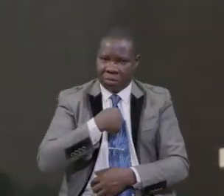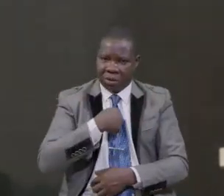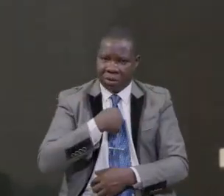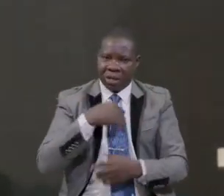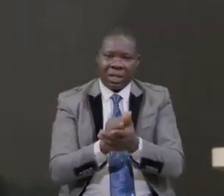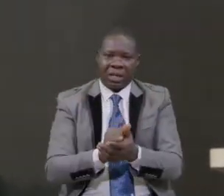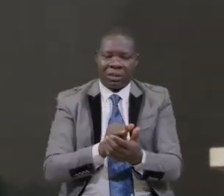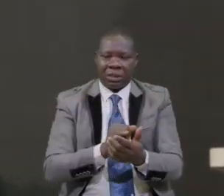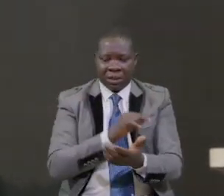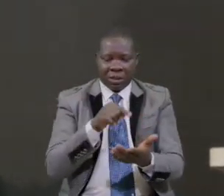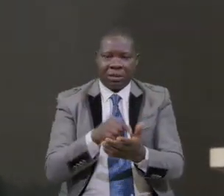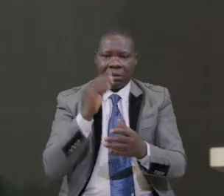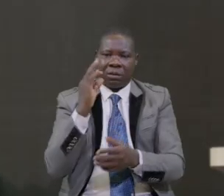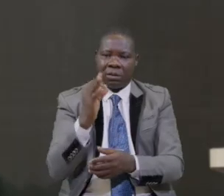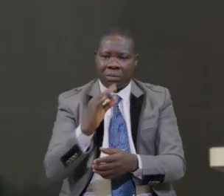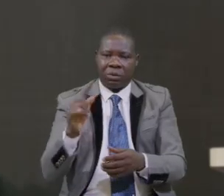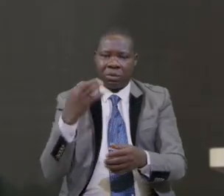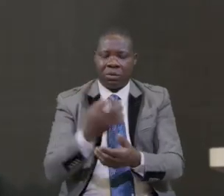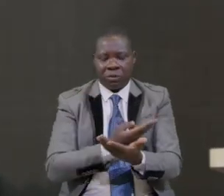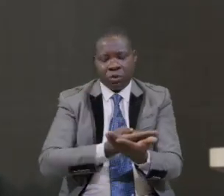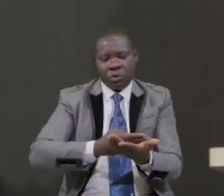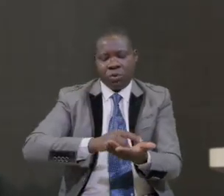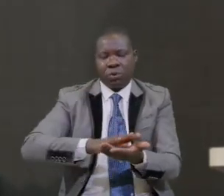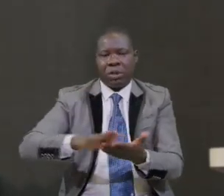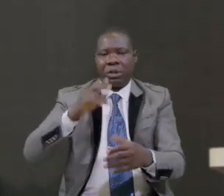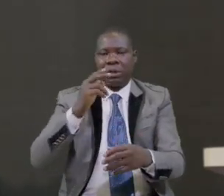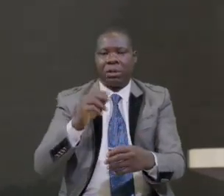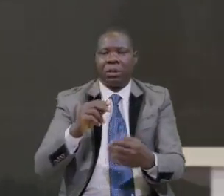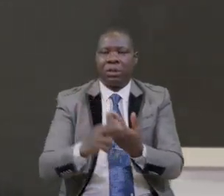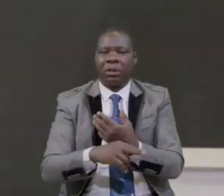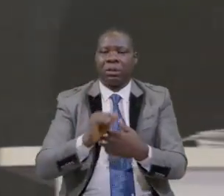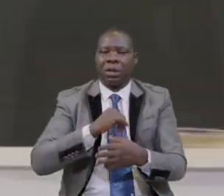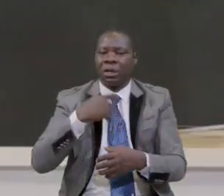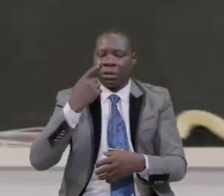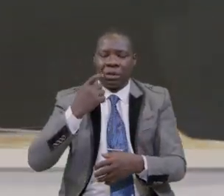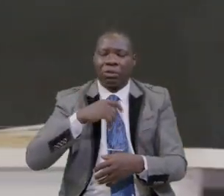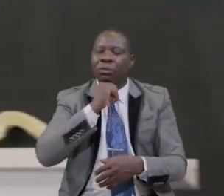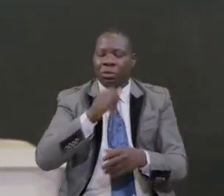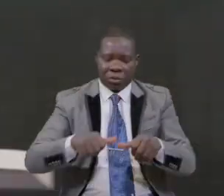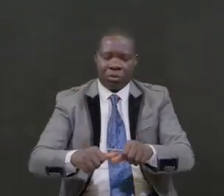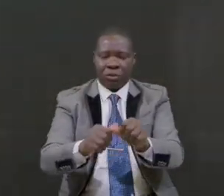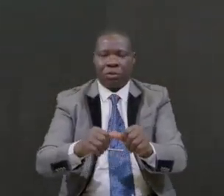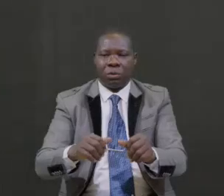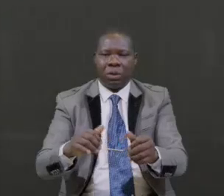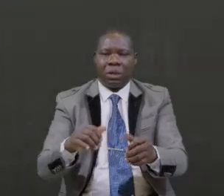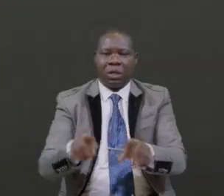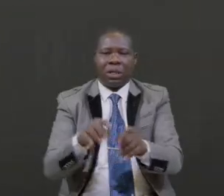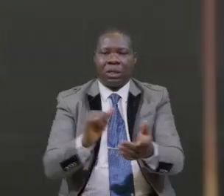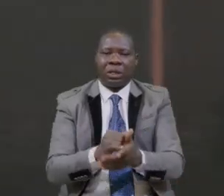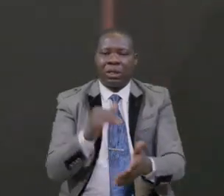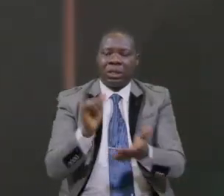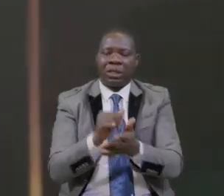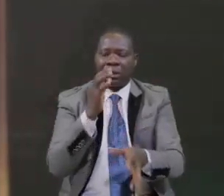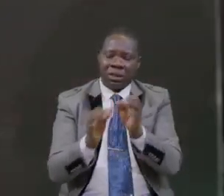holiness, that I should not continue like that. that if I continue like